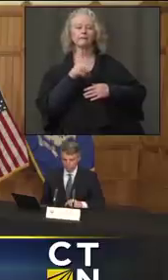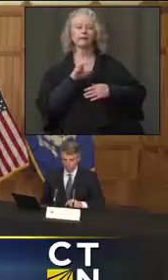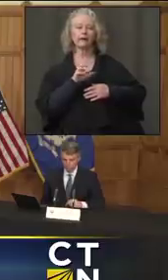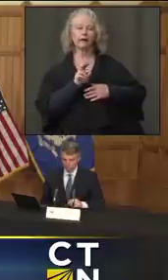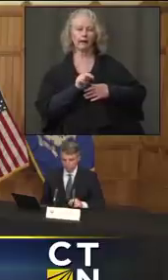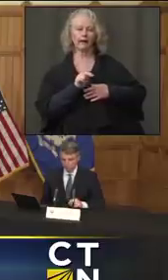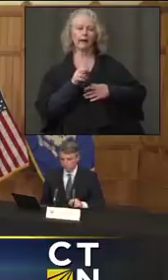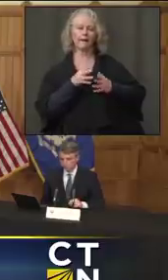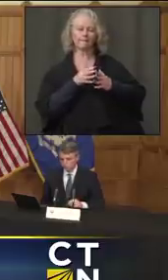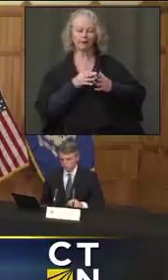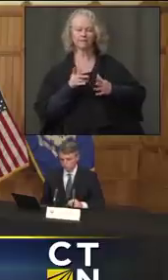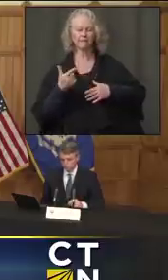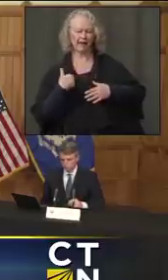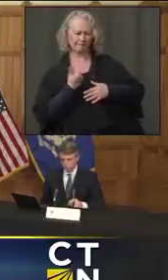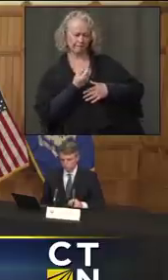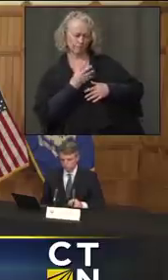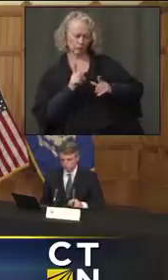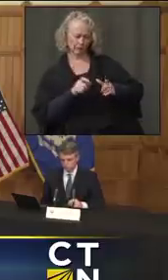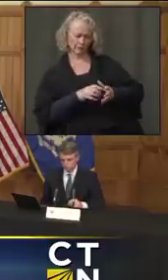And I'm going to have a couple of questions here.